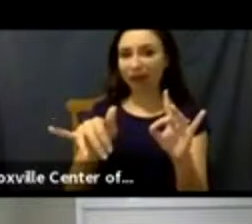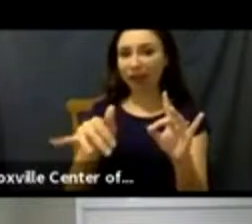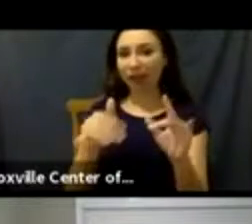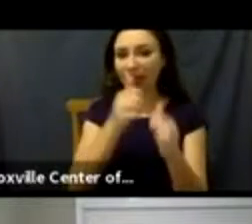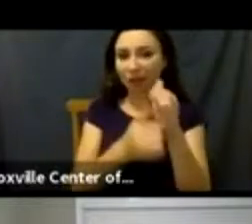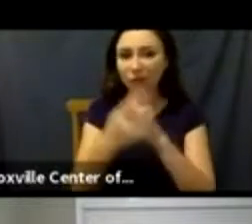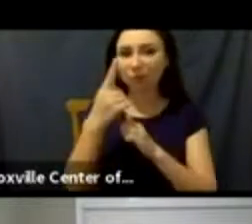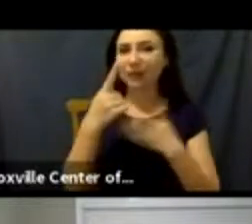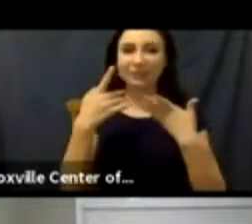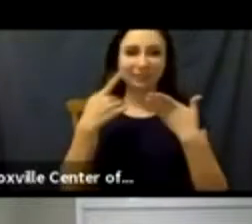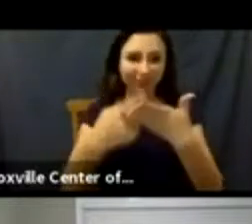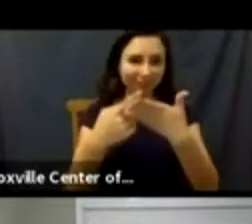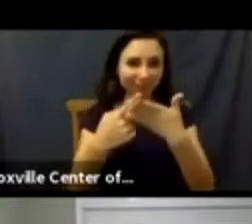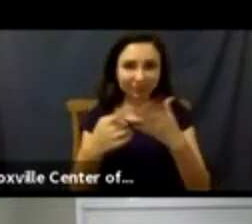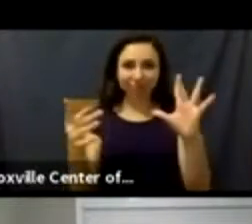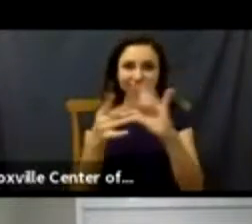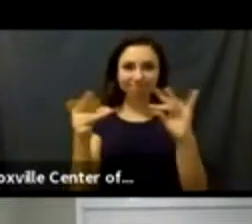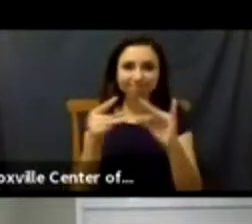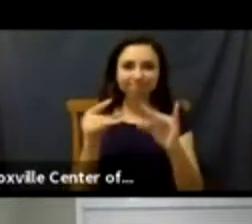about COVID-19,